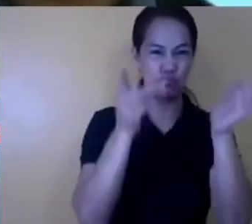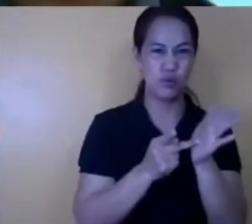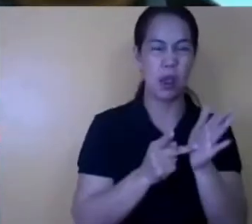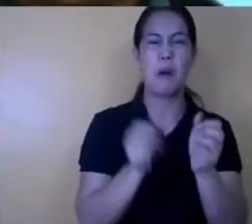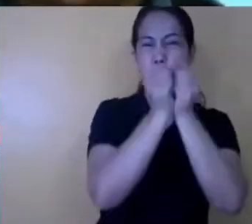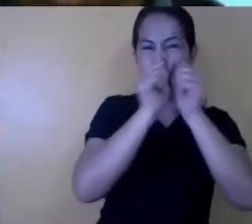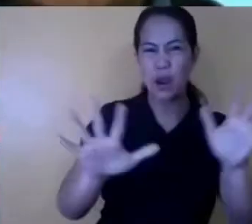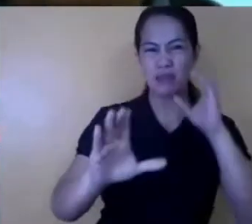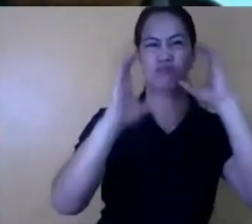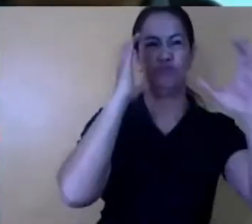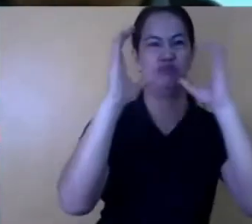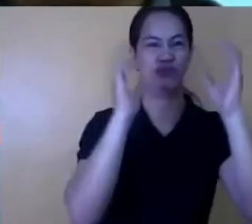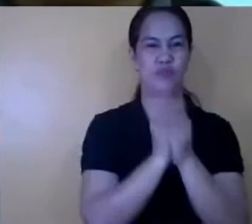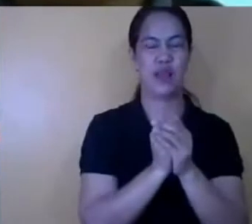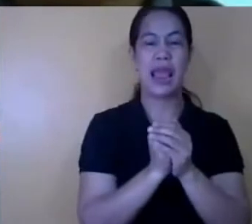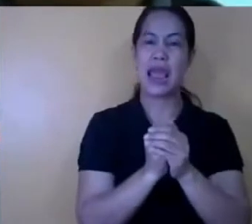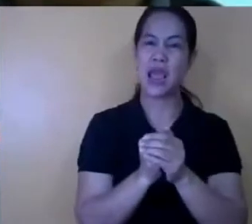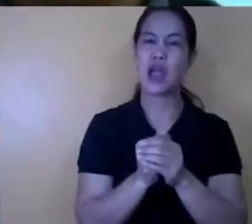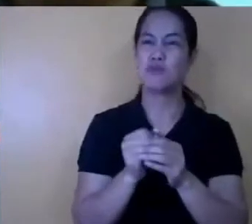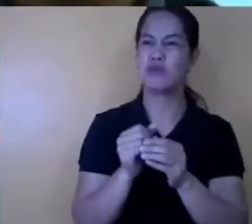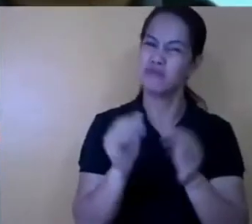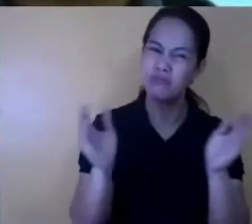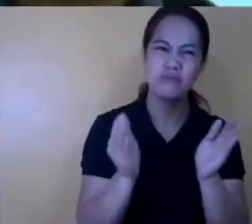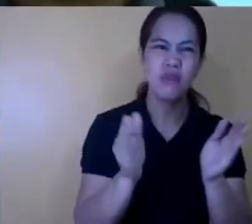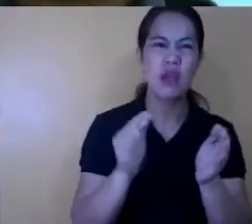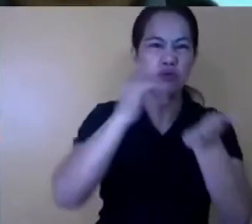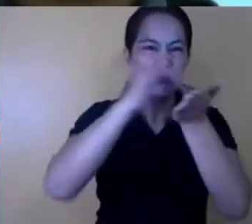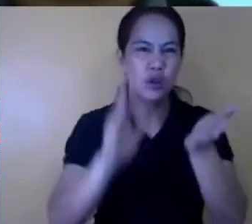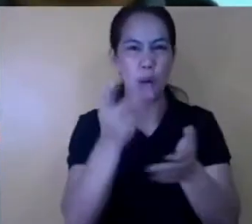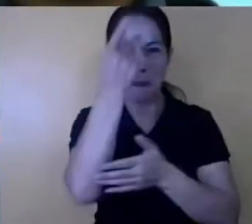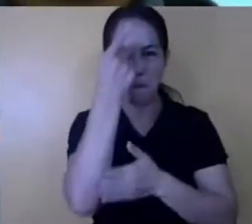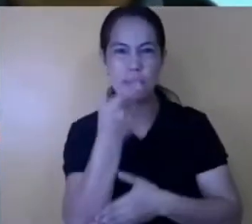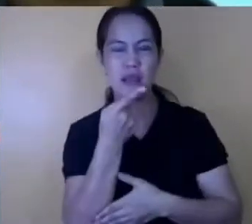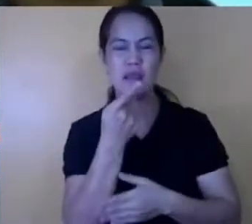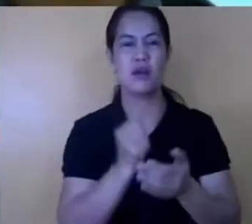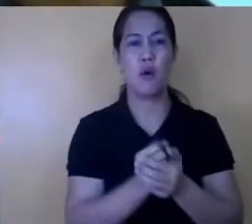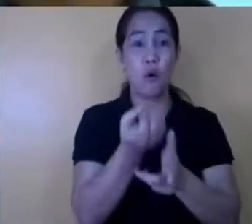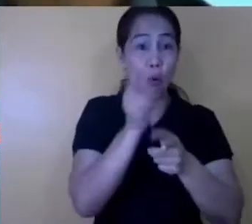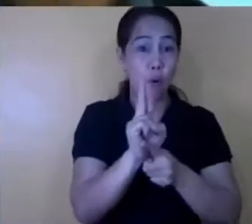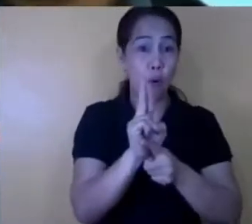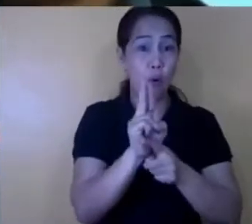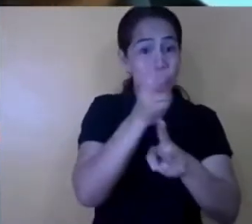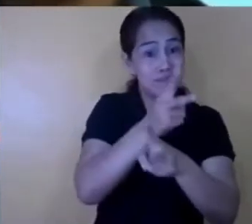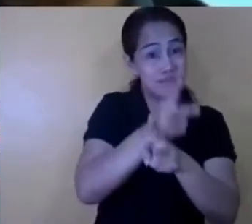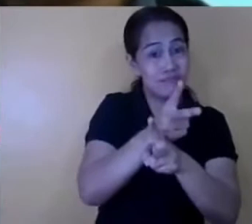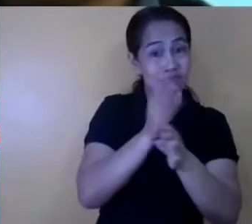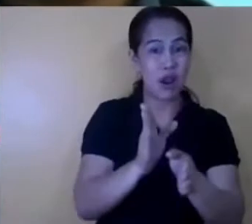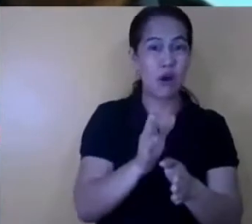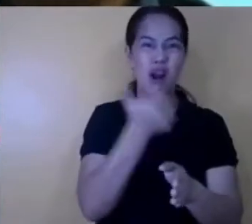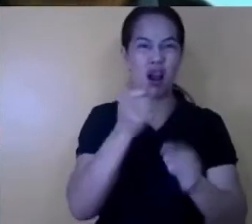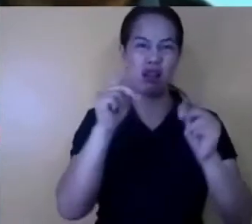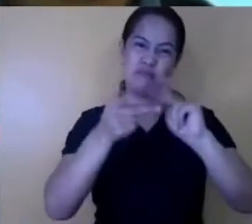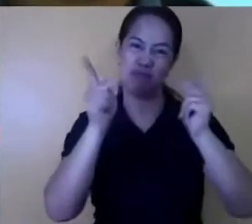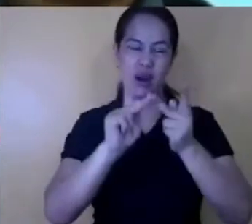communicating and consulting them to your learners, parents, or guardians and other stakeholders, you get